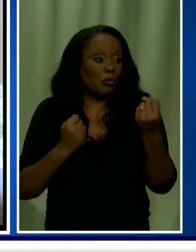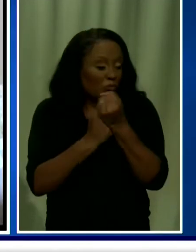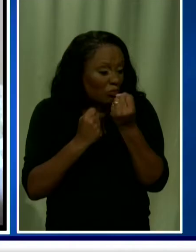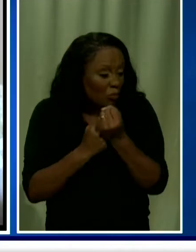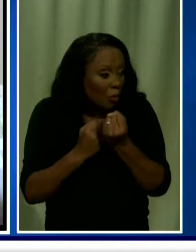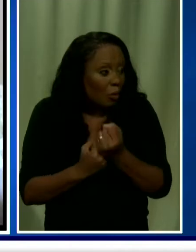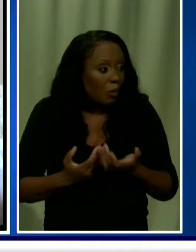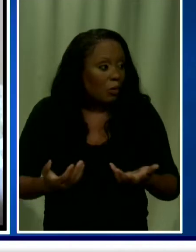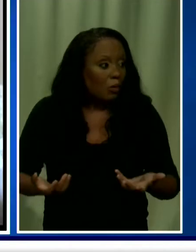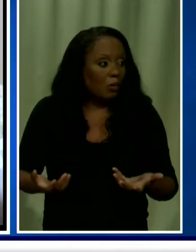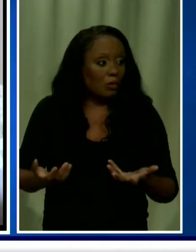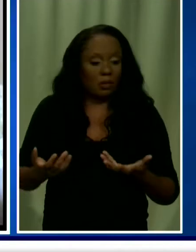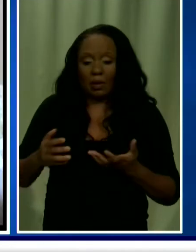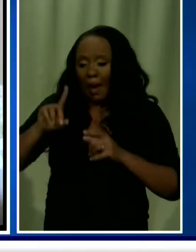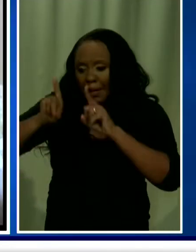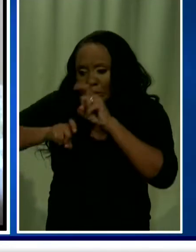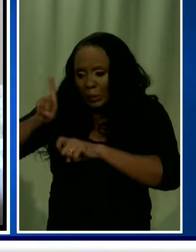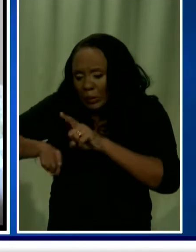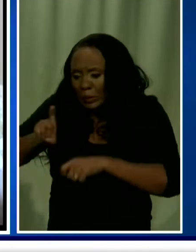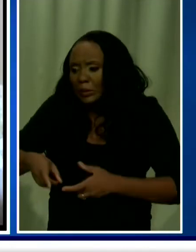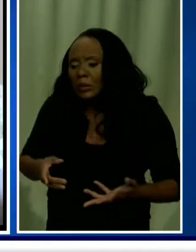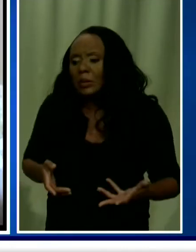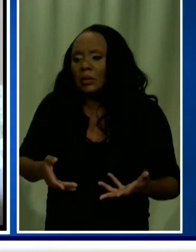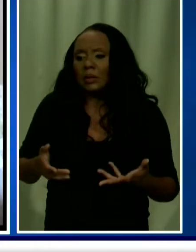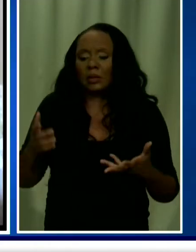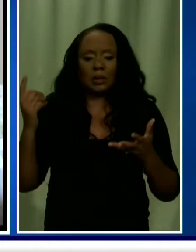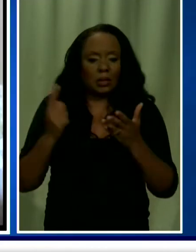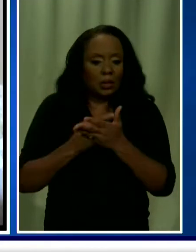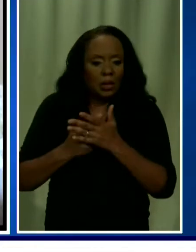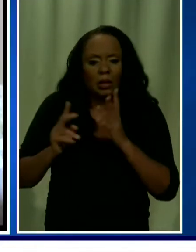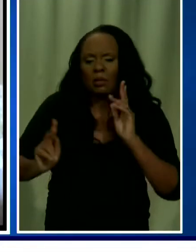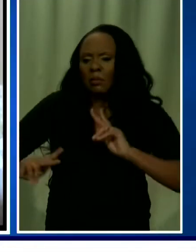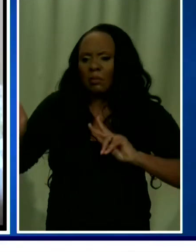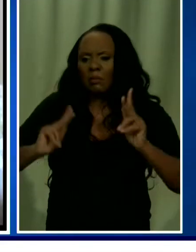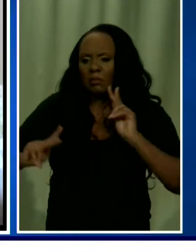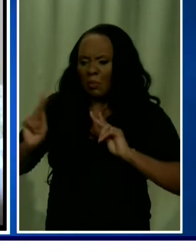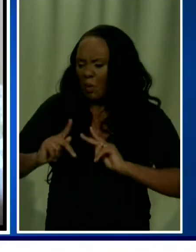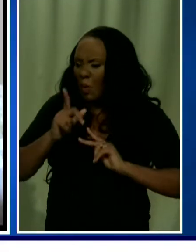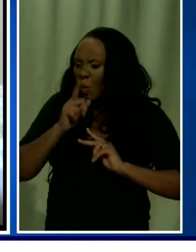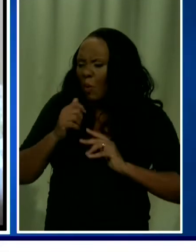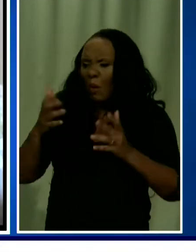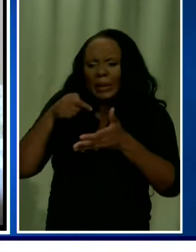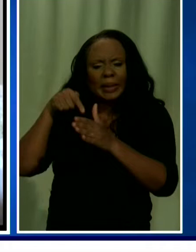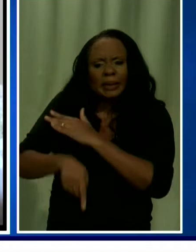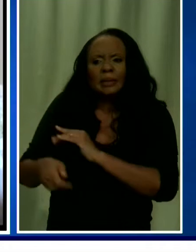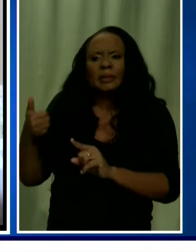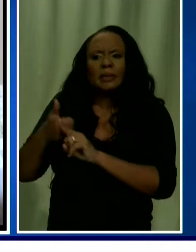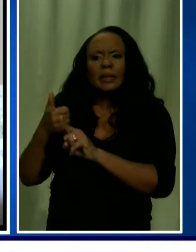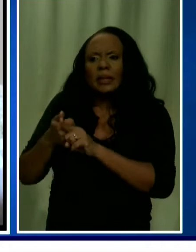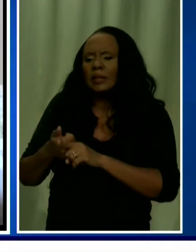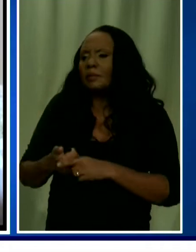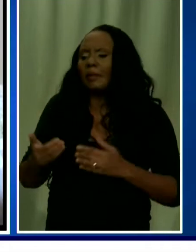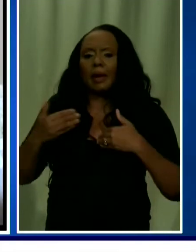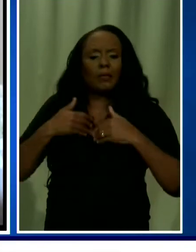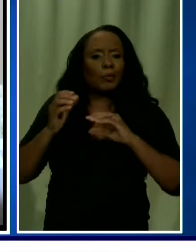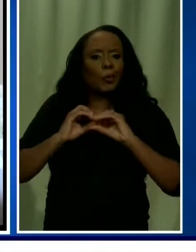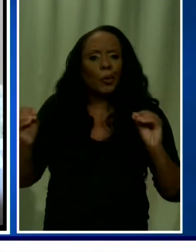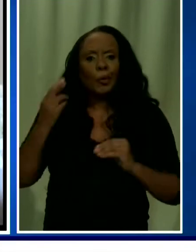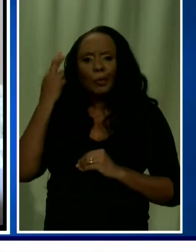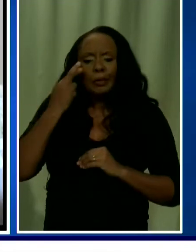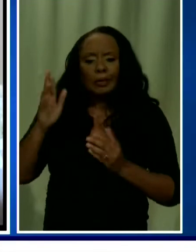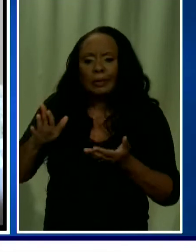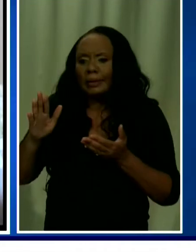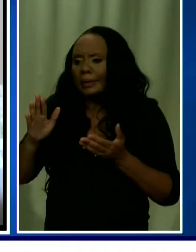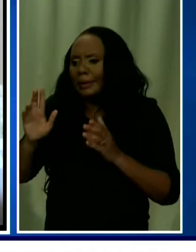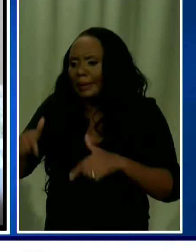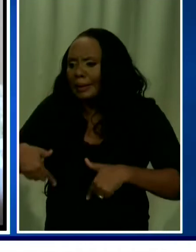person's ability to live. Very often people who are suicidal are ambivalent. There are reasons for them to live and there are reasons for them to die